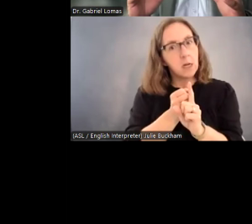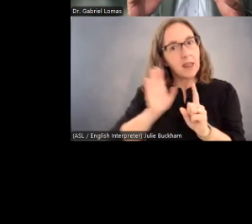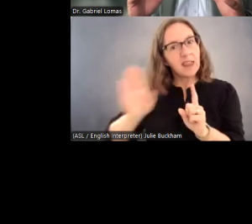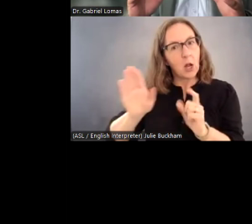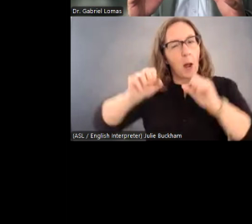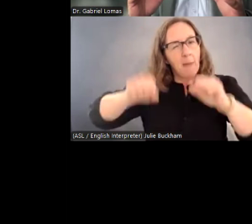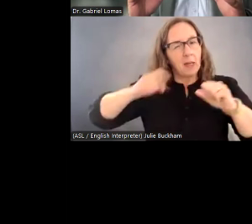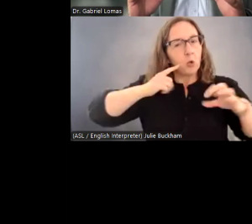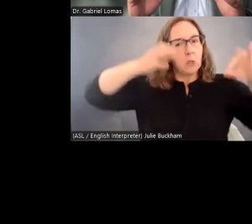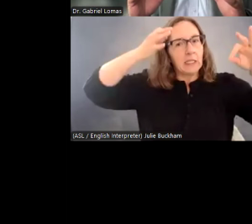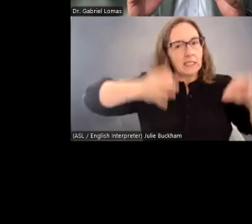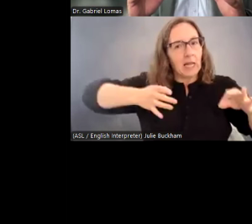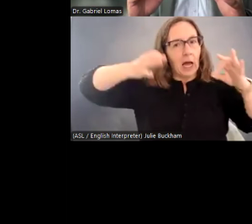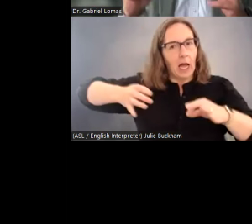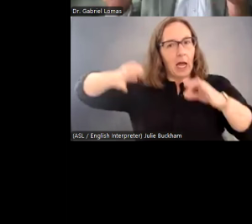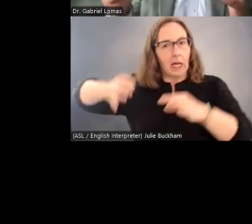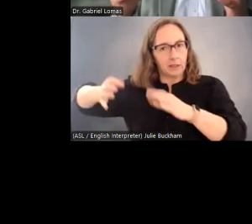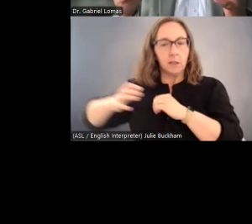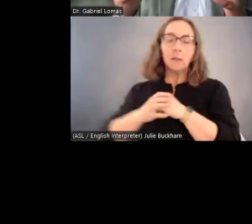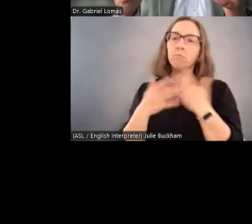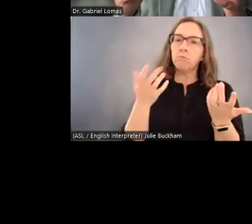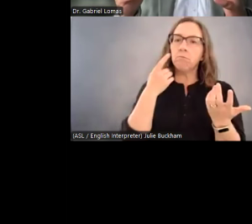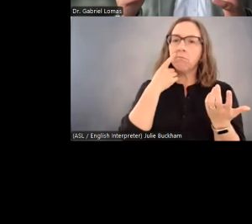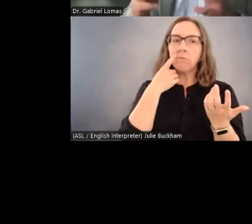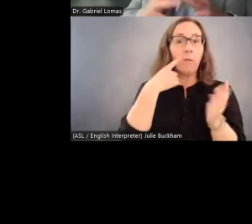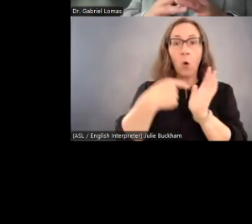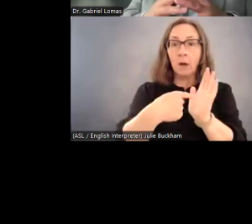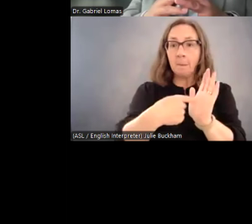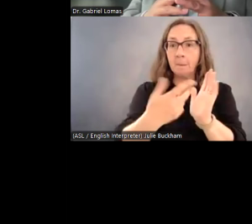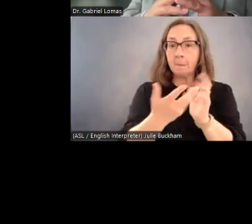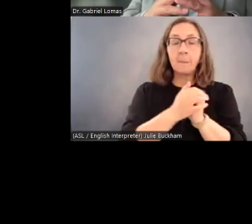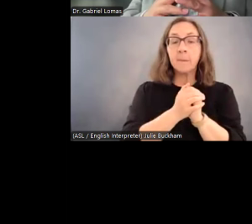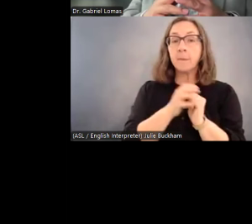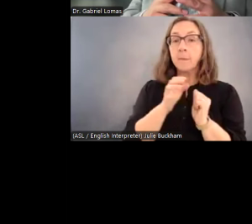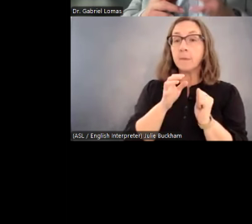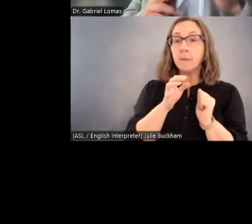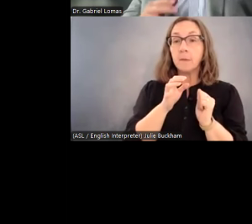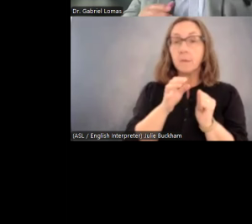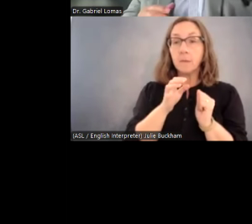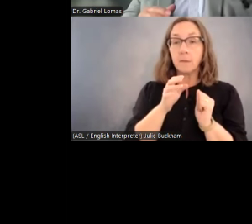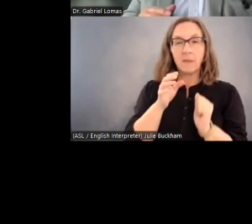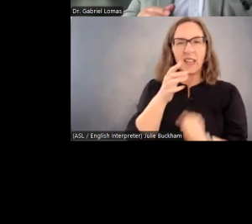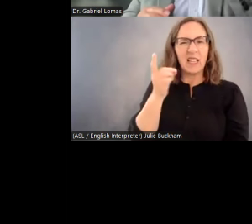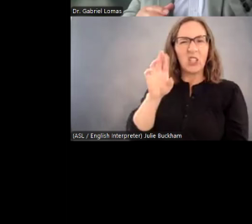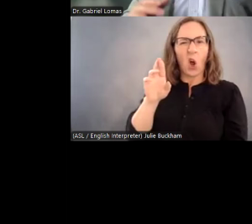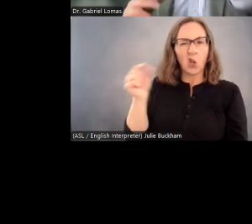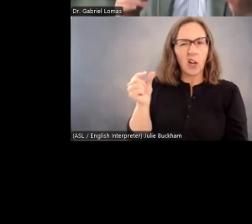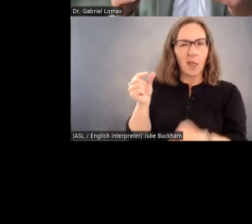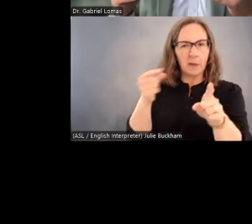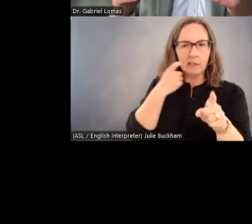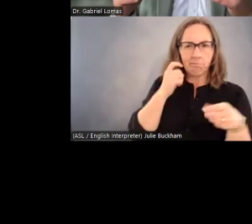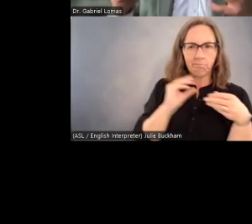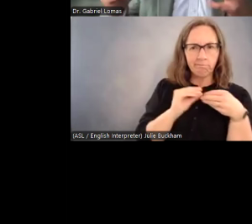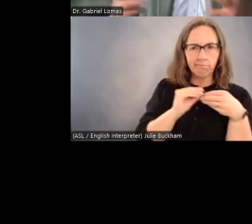decision-making abilities. And for example, we saw that Dr. Guthman was sharing that